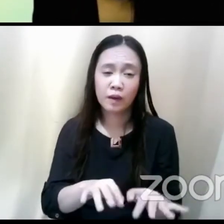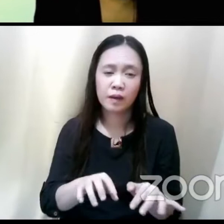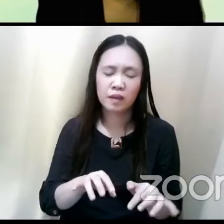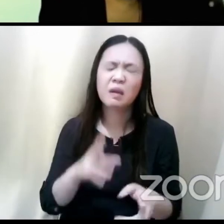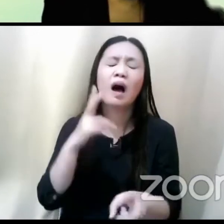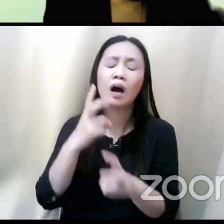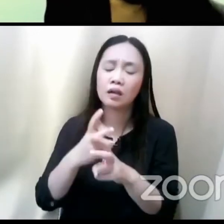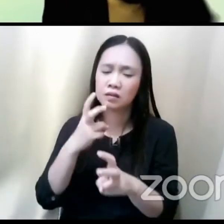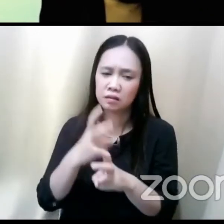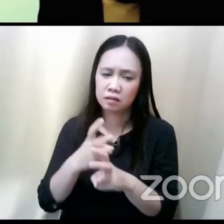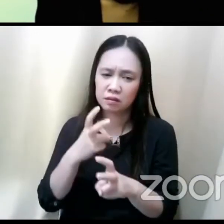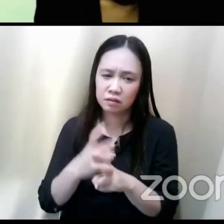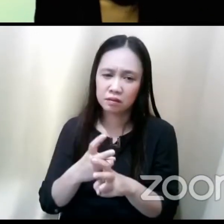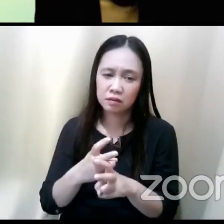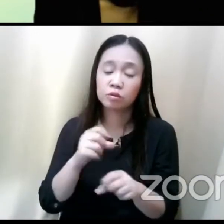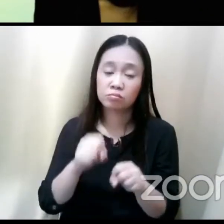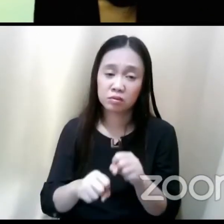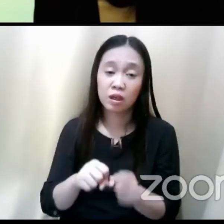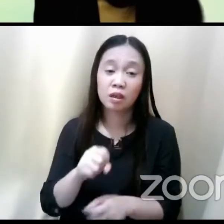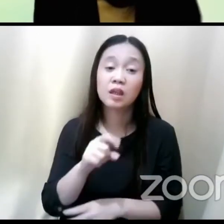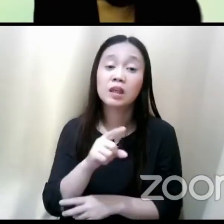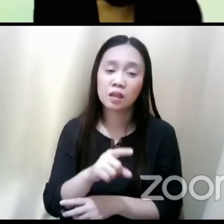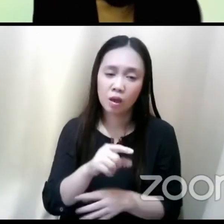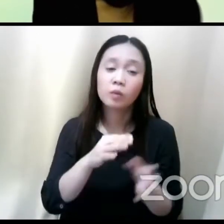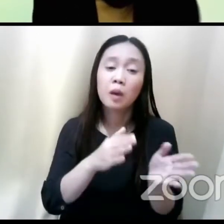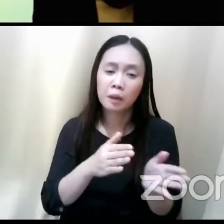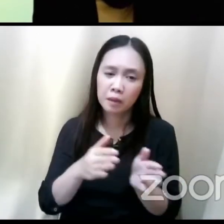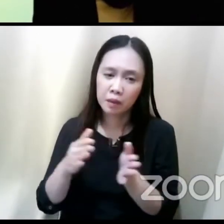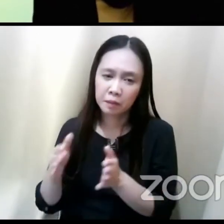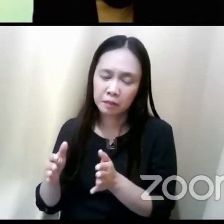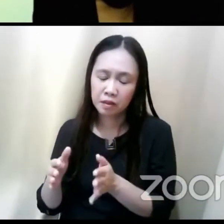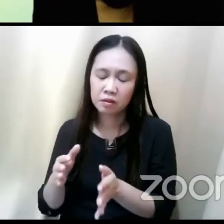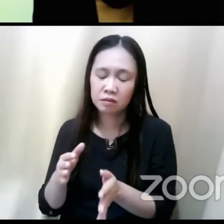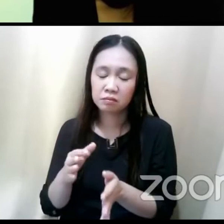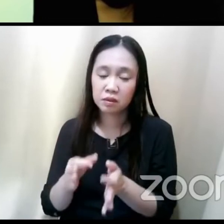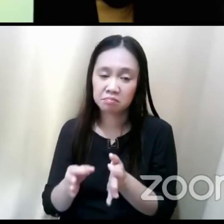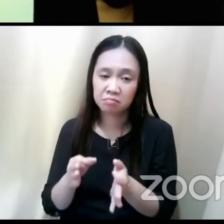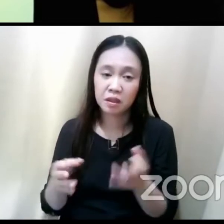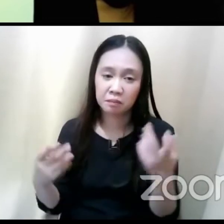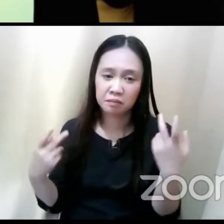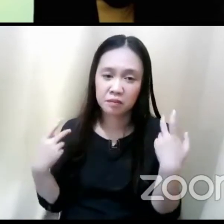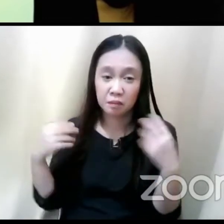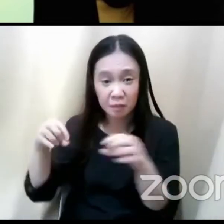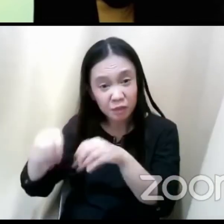ikaw na rin mismo magpe-prepare para sa kanya na just in case mawala ito, meron kang isa pang backup.